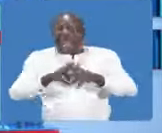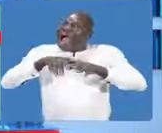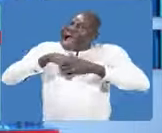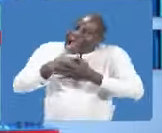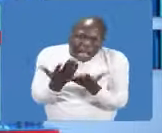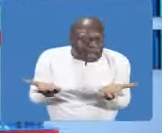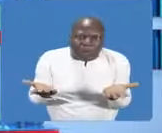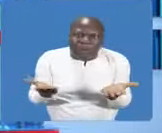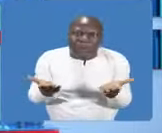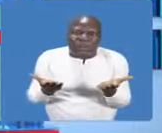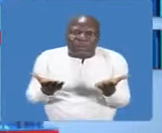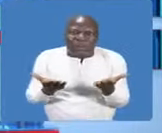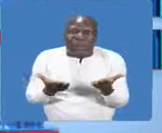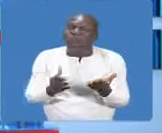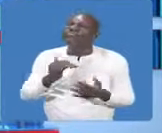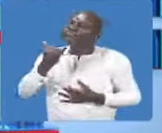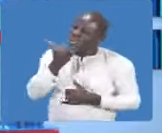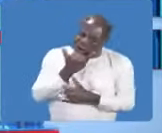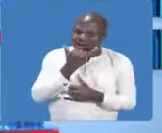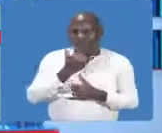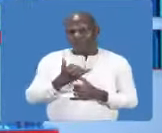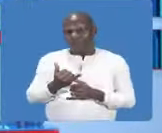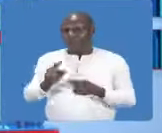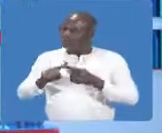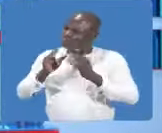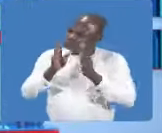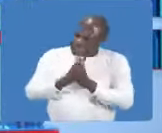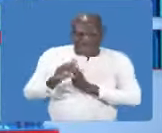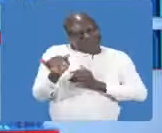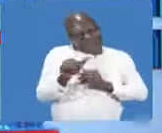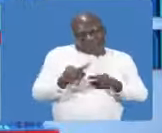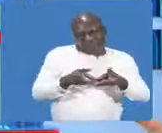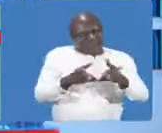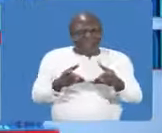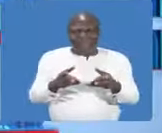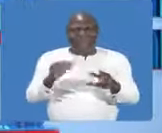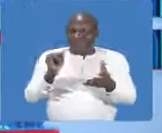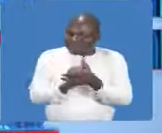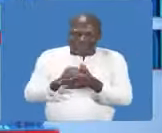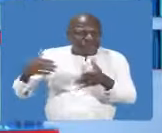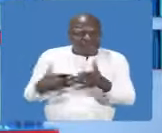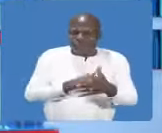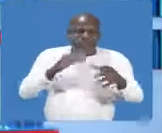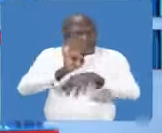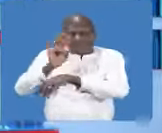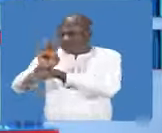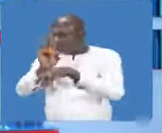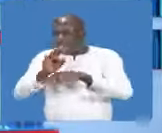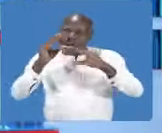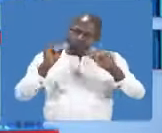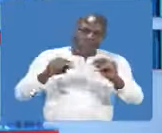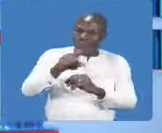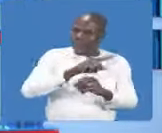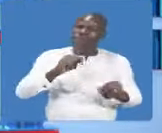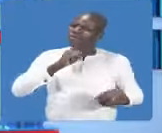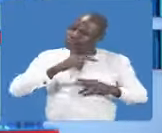mini ene sai. E ye nkonton posam ene sa ho ho so ho so ne wo charismatic ne Pentecostal churches no. E dia chirechire mo. Ye